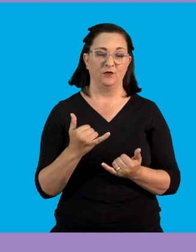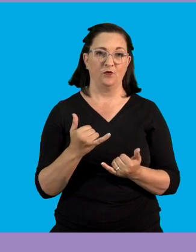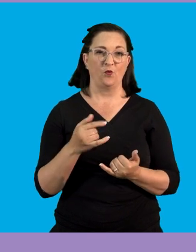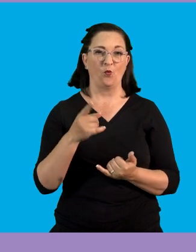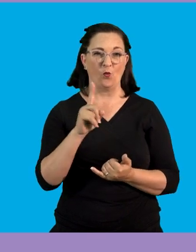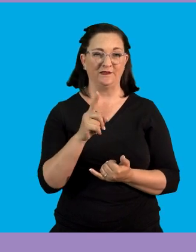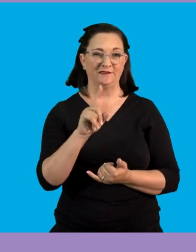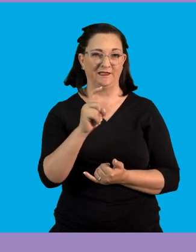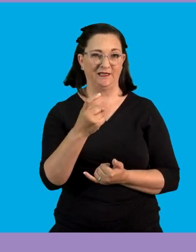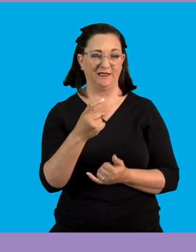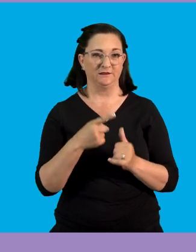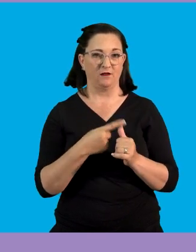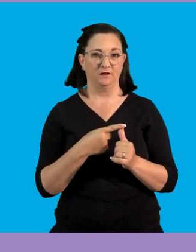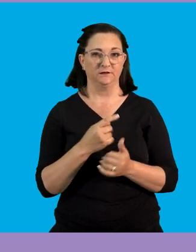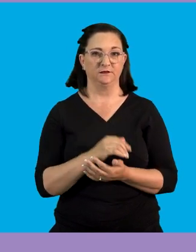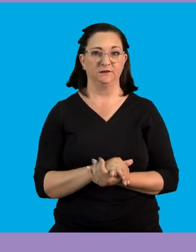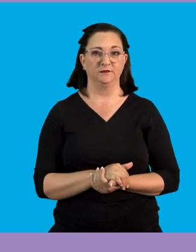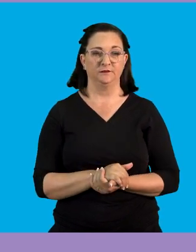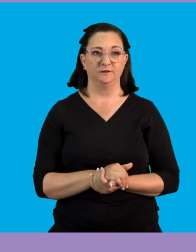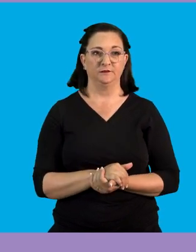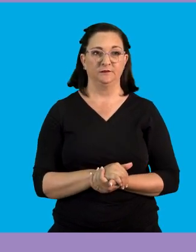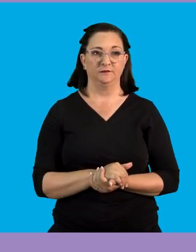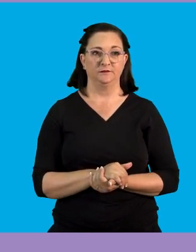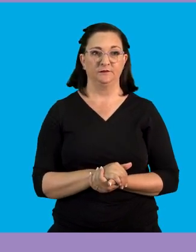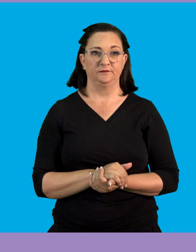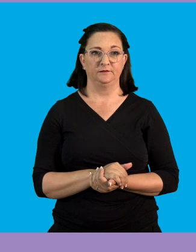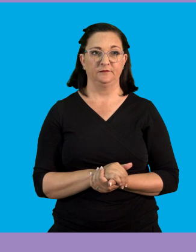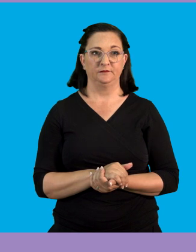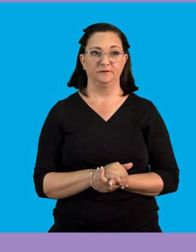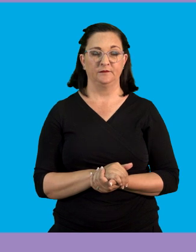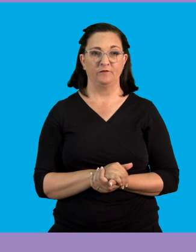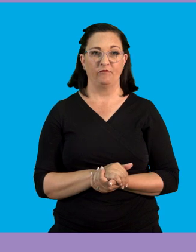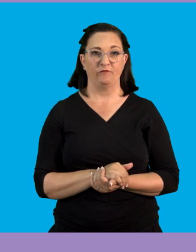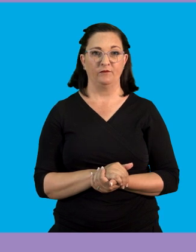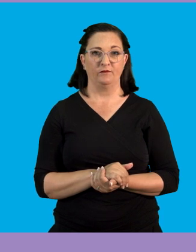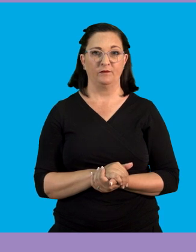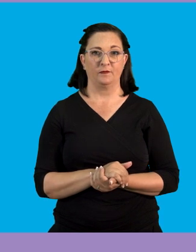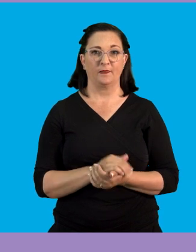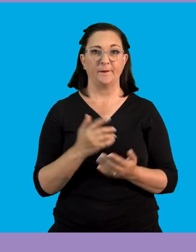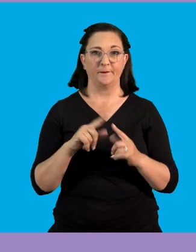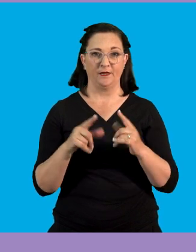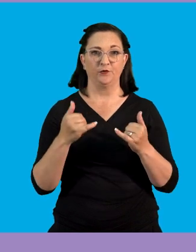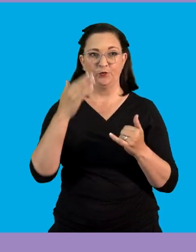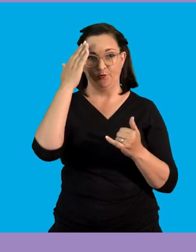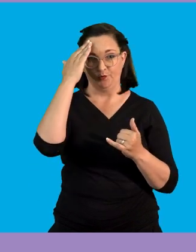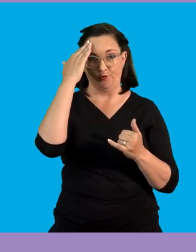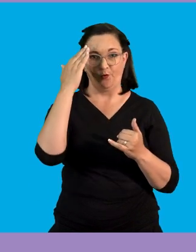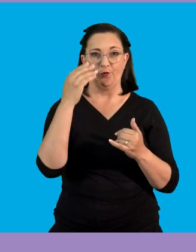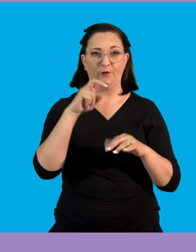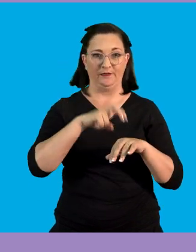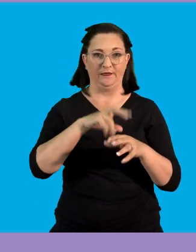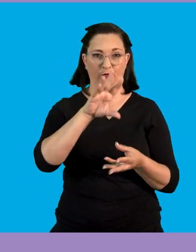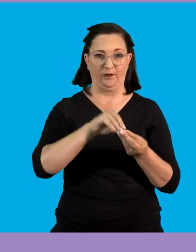determine the value of x. Let's look at that together. So it would be, we know that these angles added